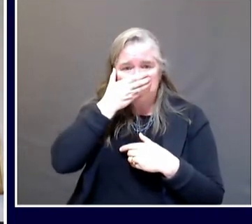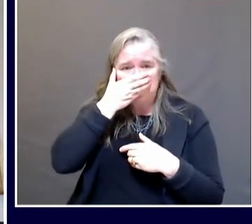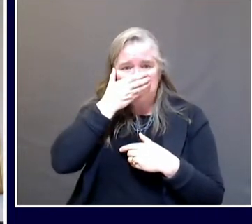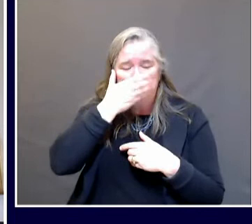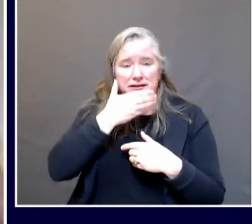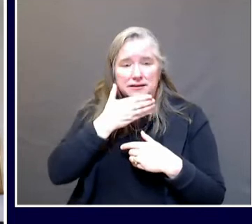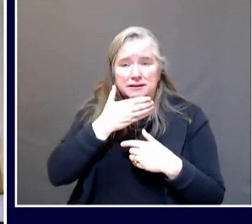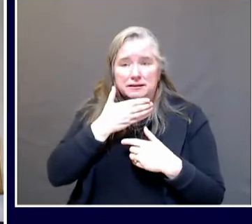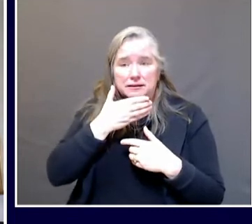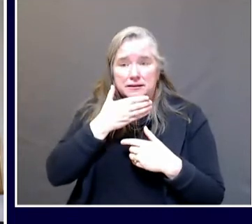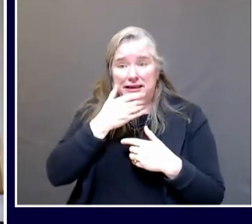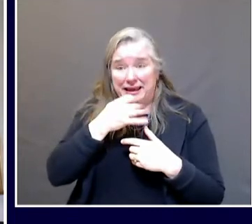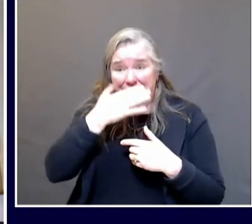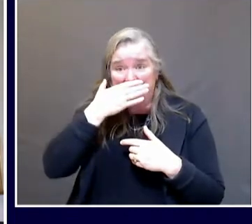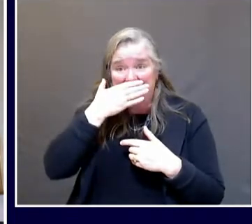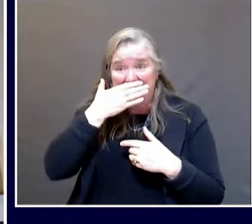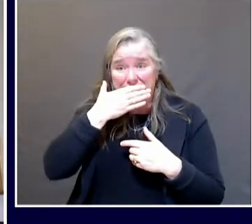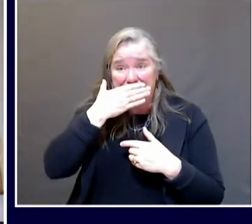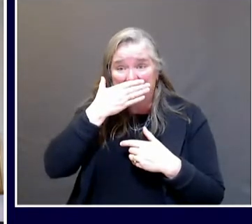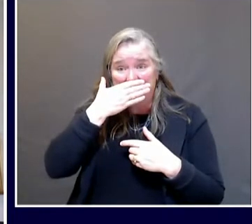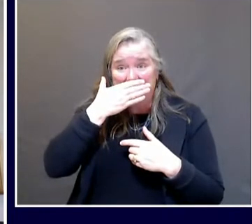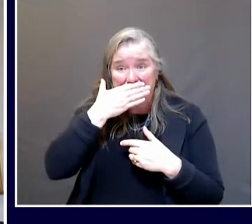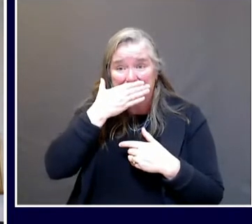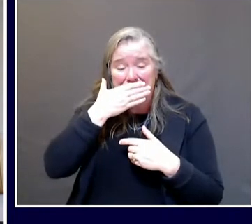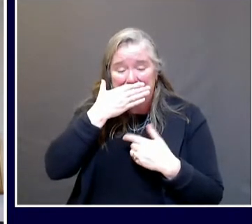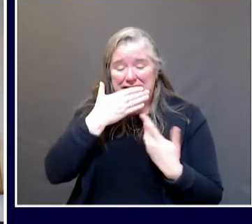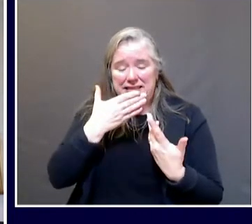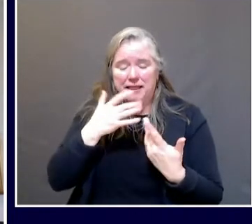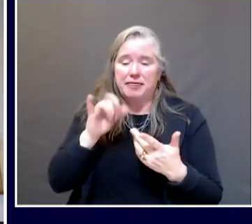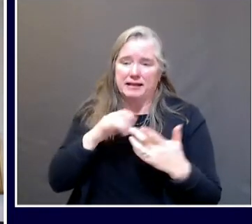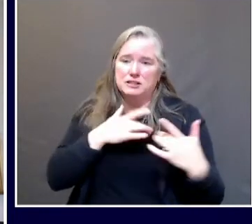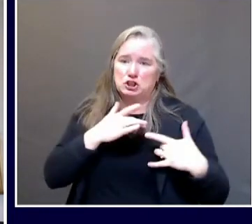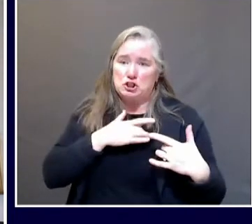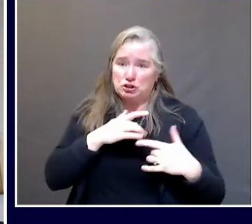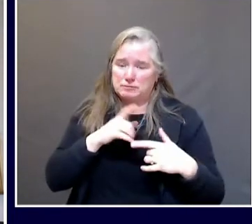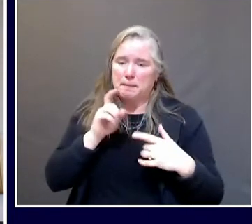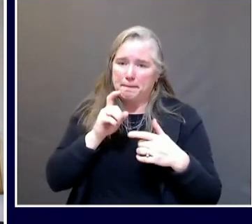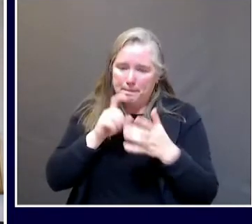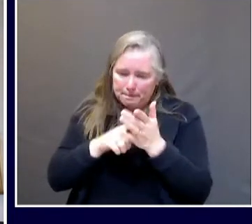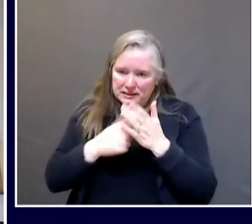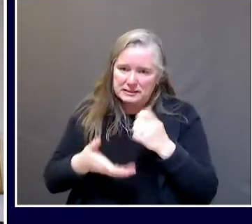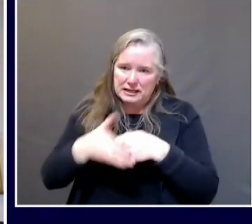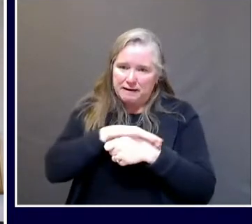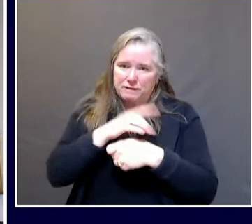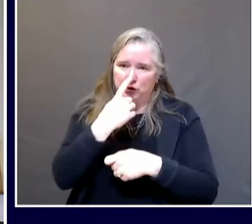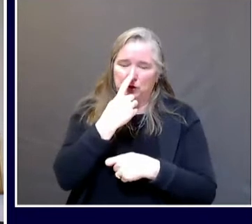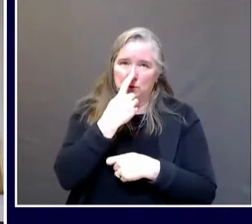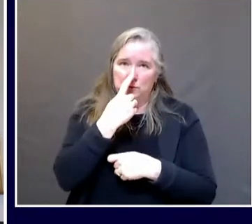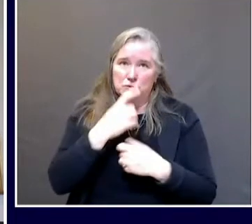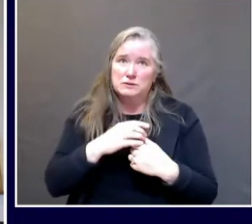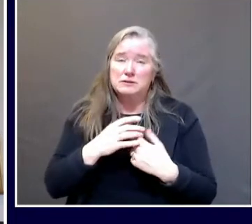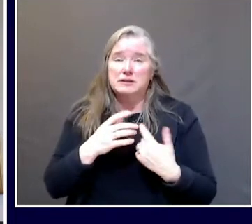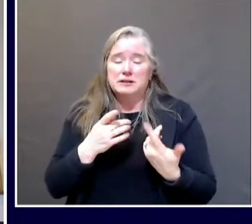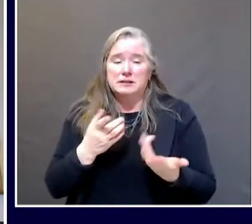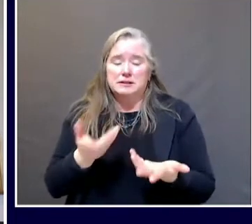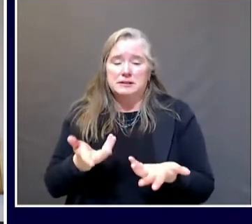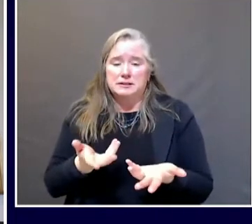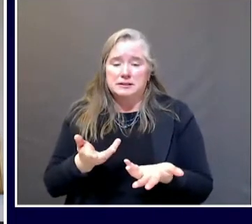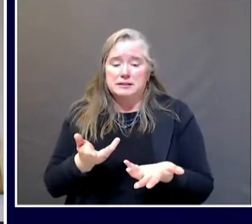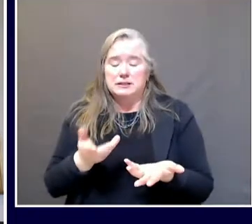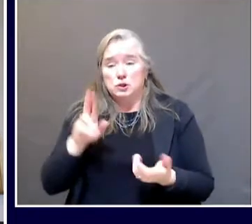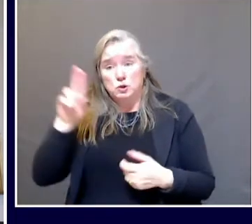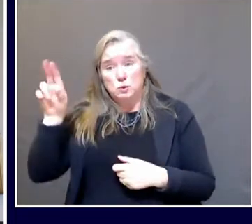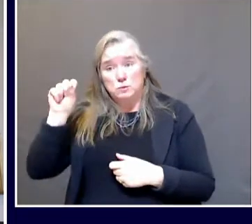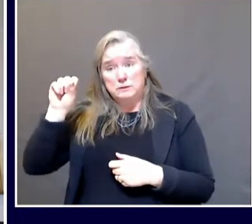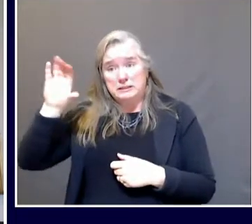at best partial. So that raises some significant concerns. But I'd have to take a look, and I don't know if the US